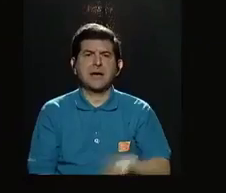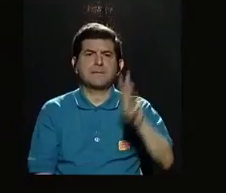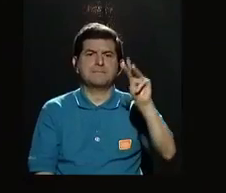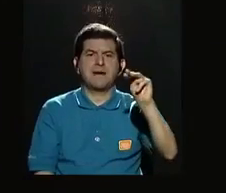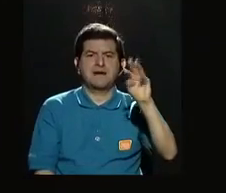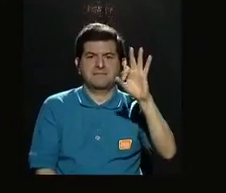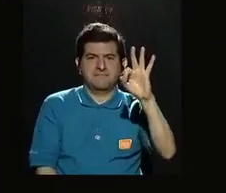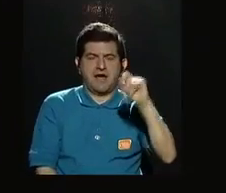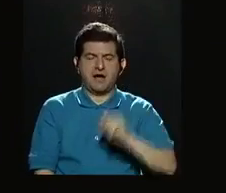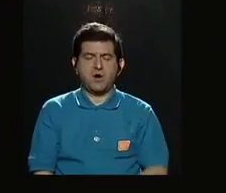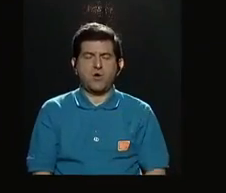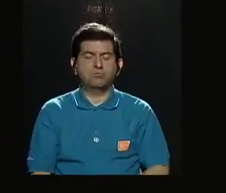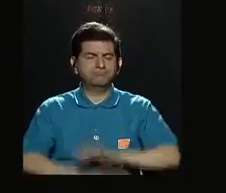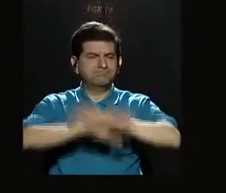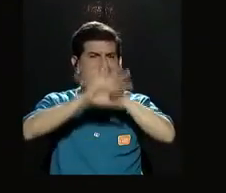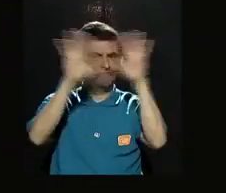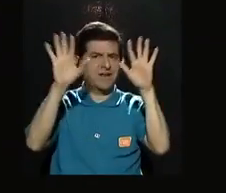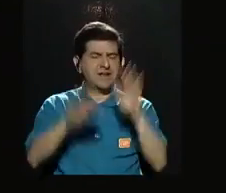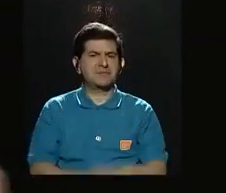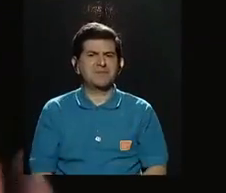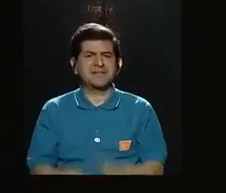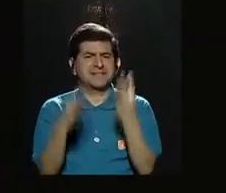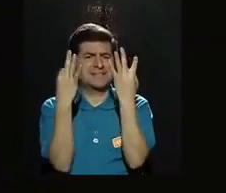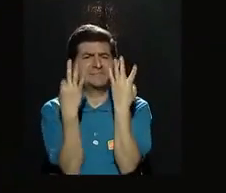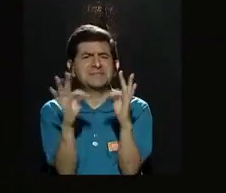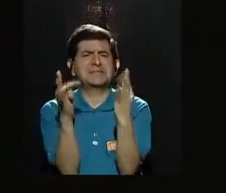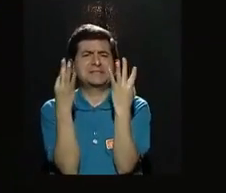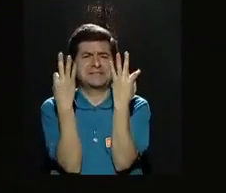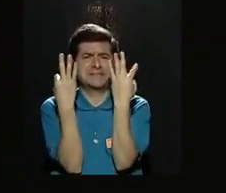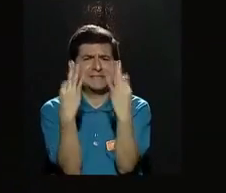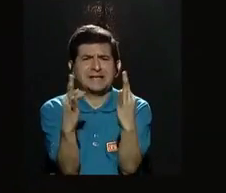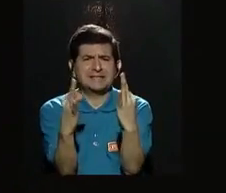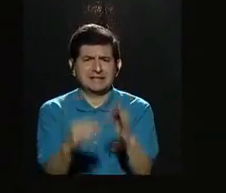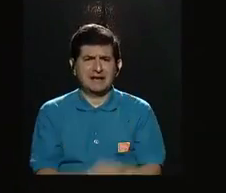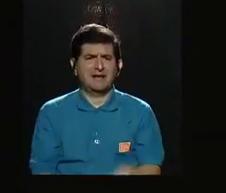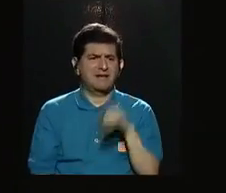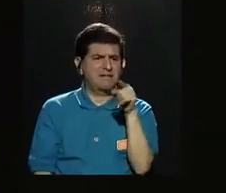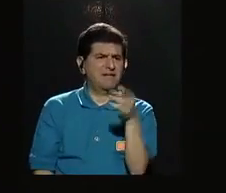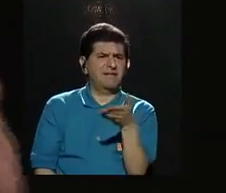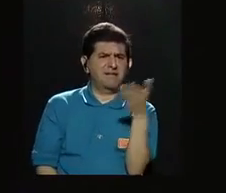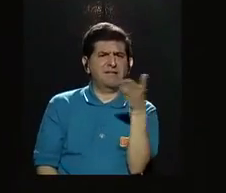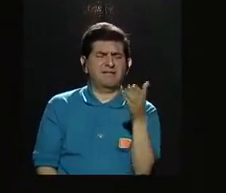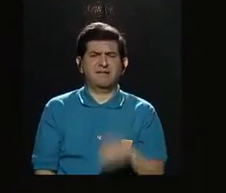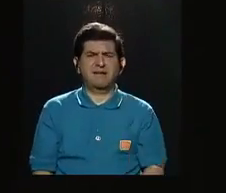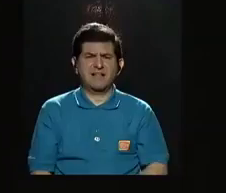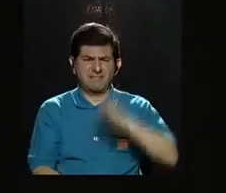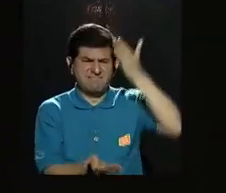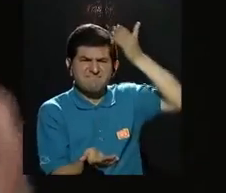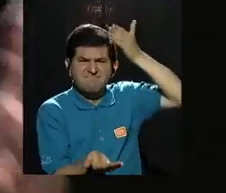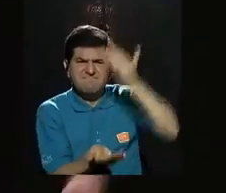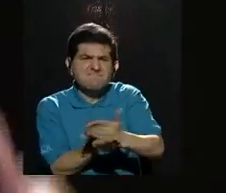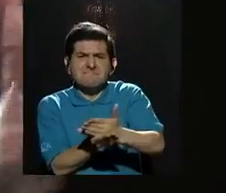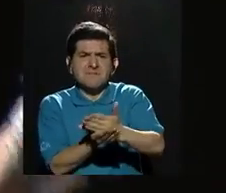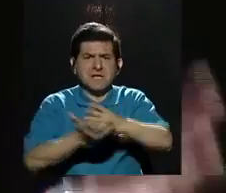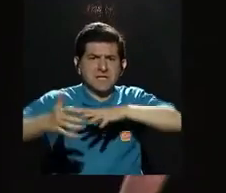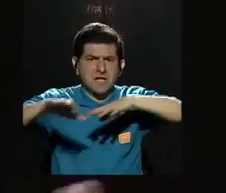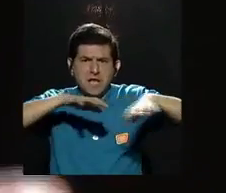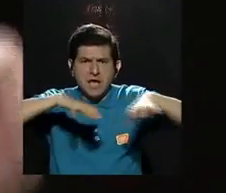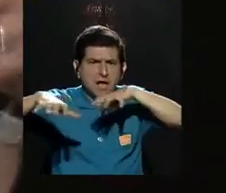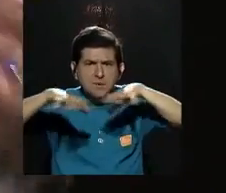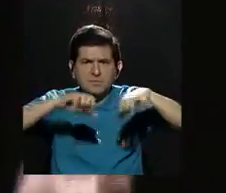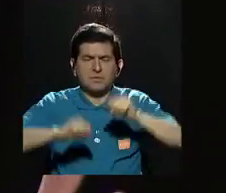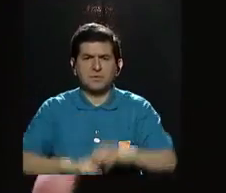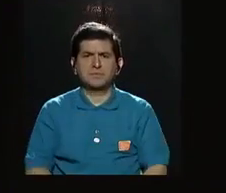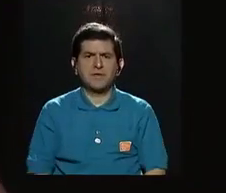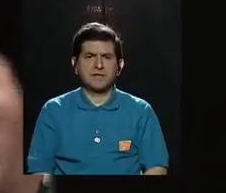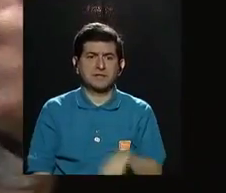was clearly an attempt to thwart the further development of that movement, that Black women's movement